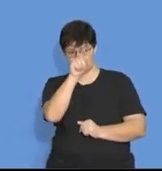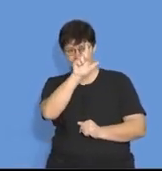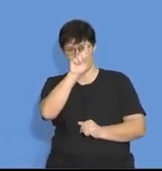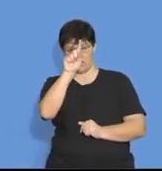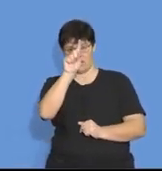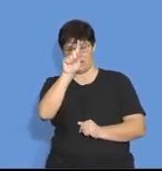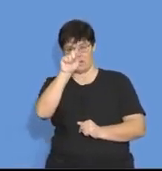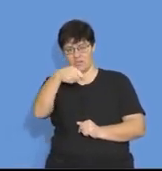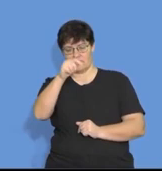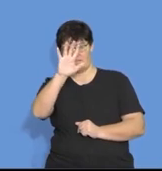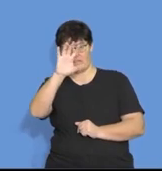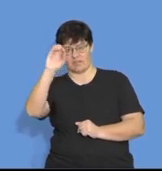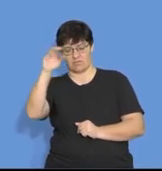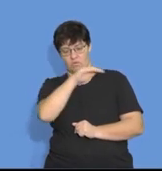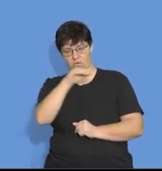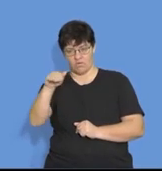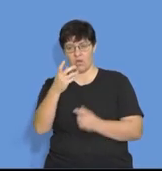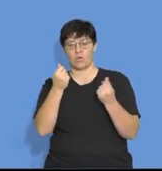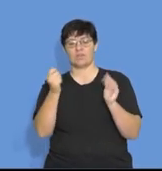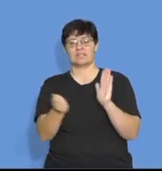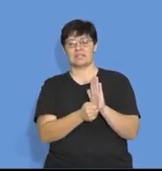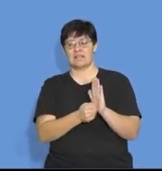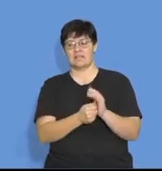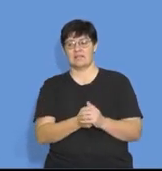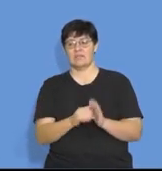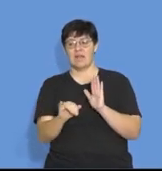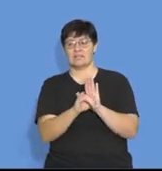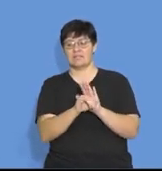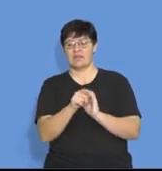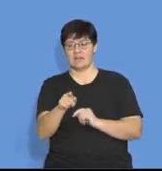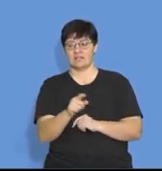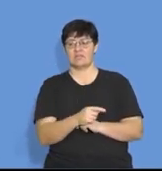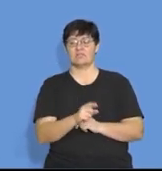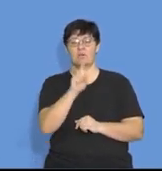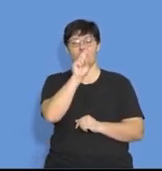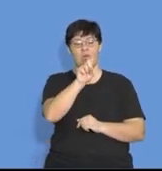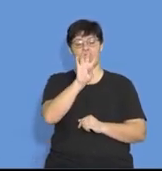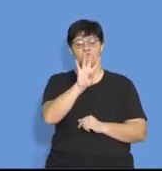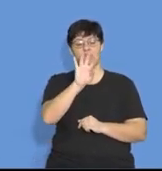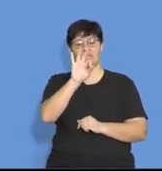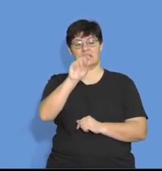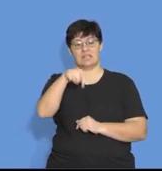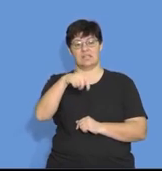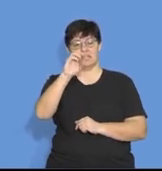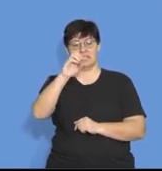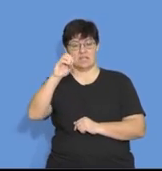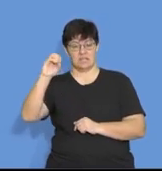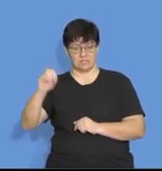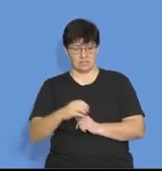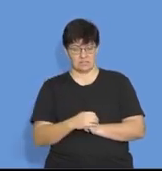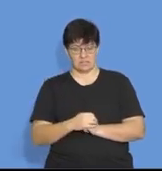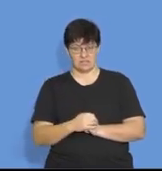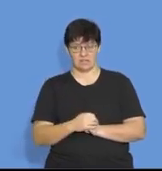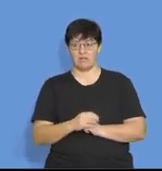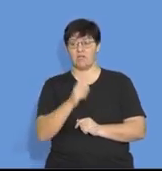71,500 over my cost of sales. Let's identify. Cost of sales, 143,000. Clearly you can